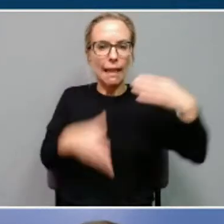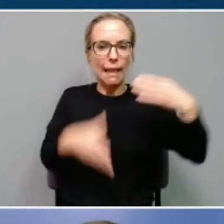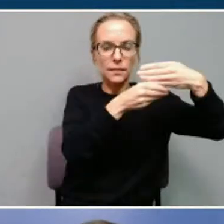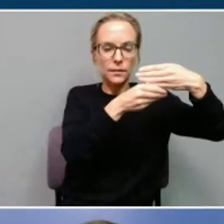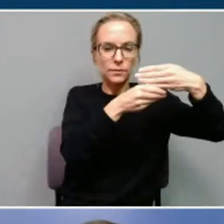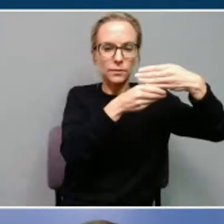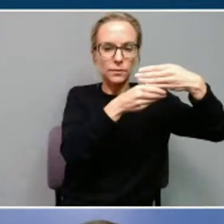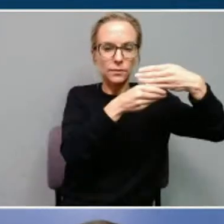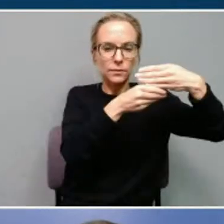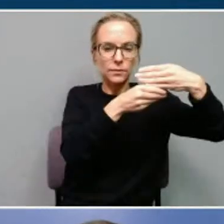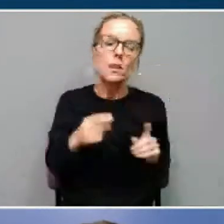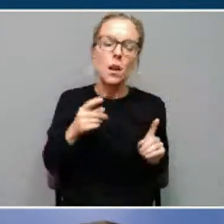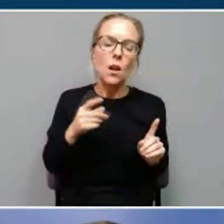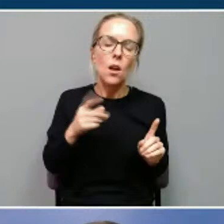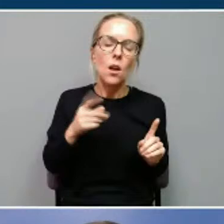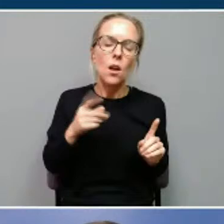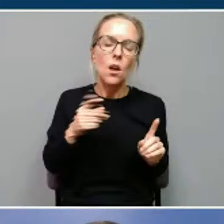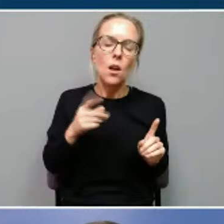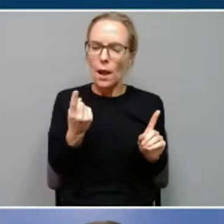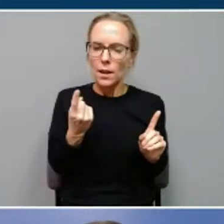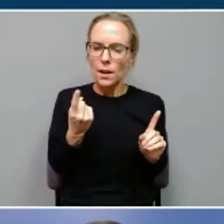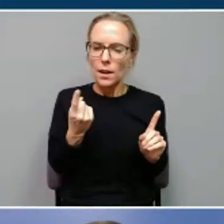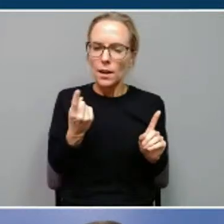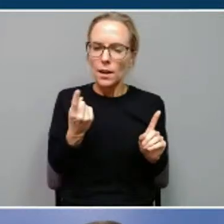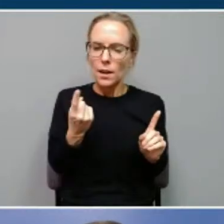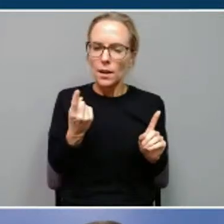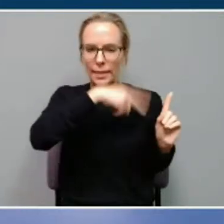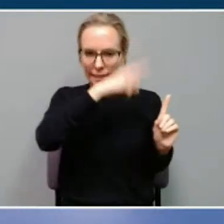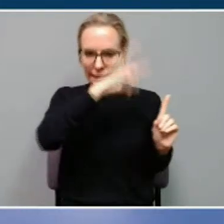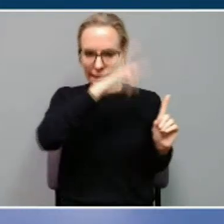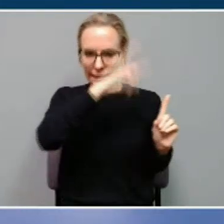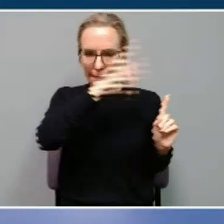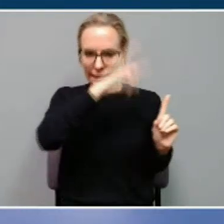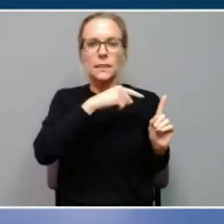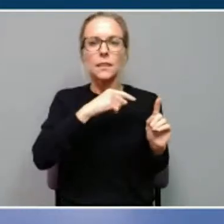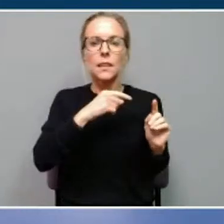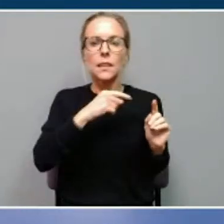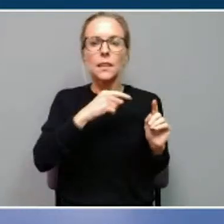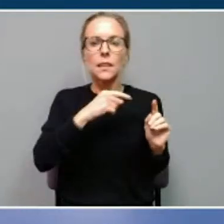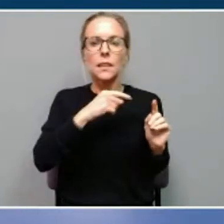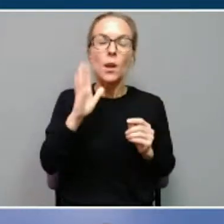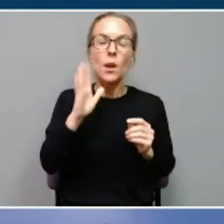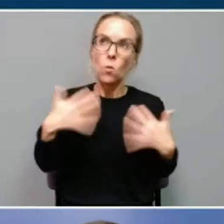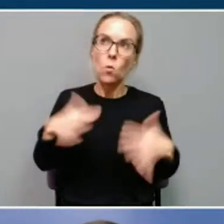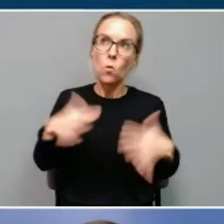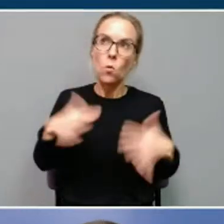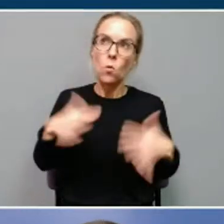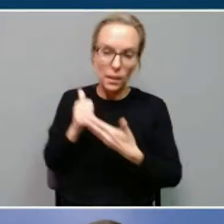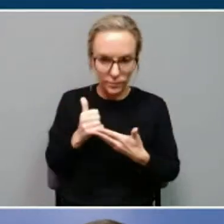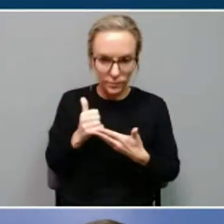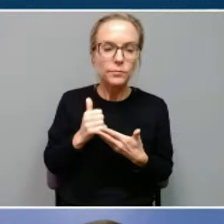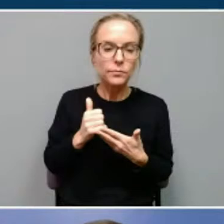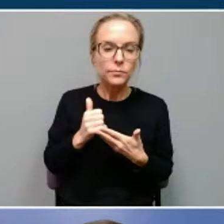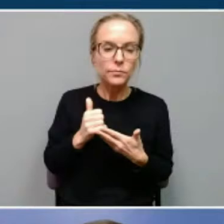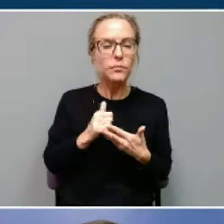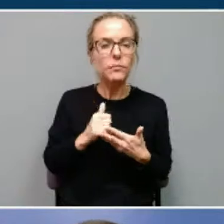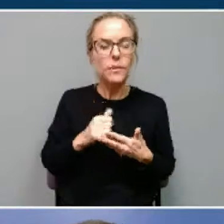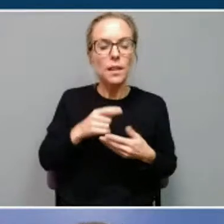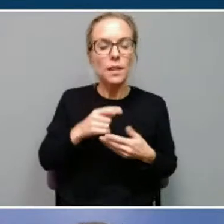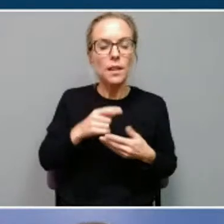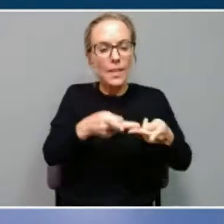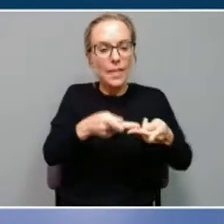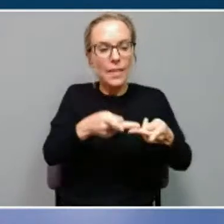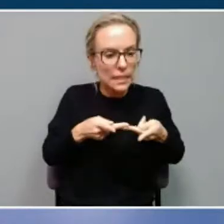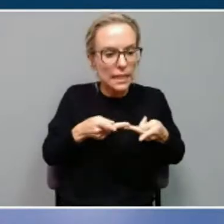least one of these. It would be incredibly helpful. The facilities are having to talk directly to